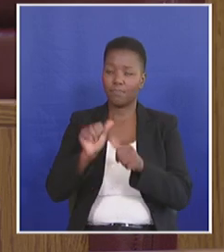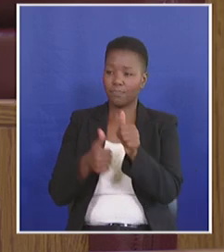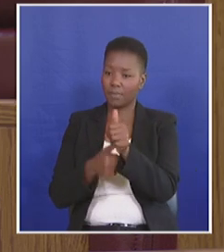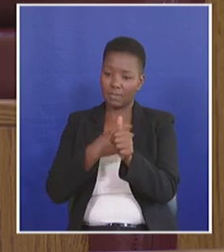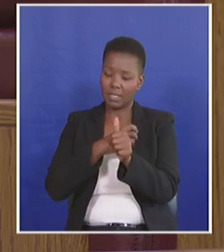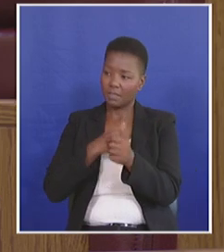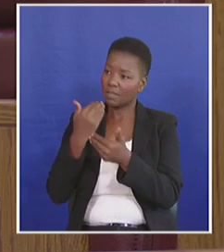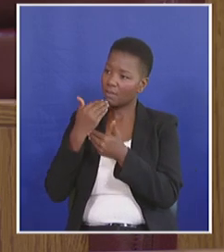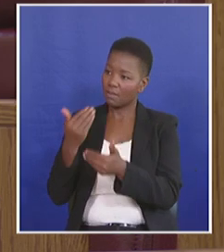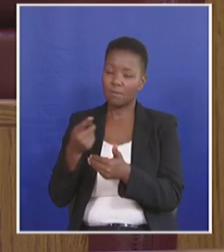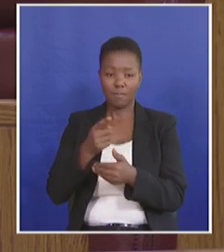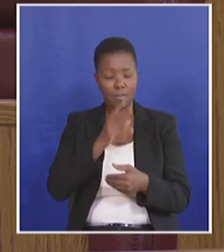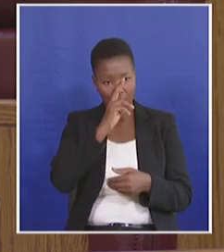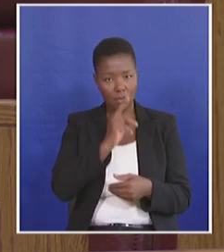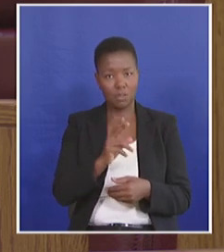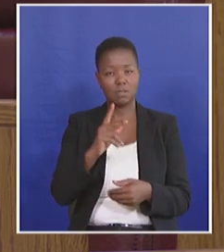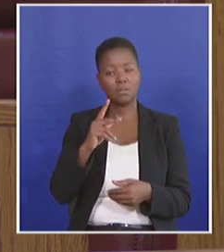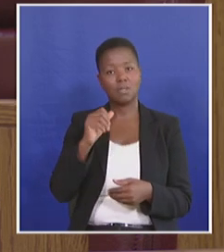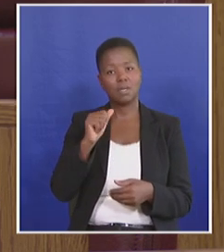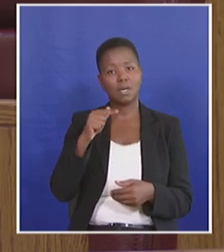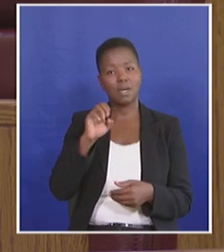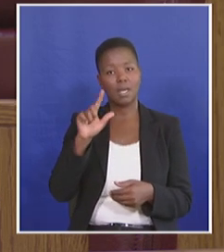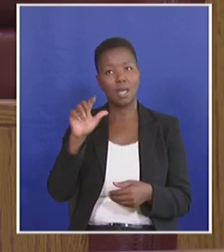Khaila, it's your chance, sir.